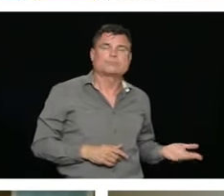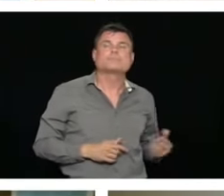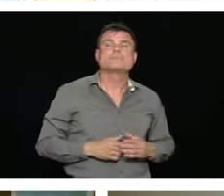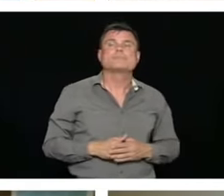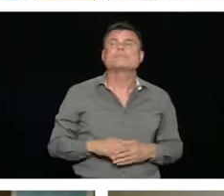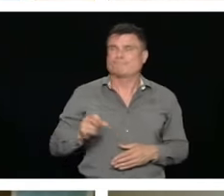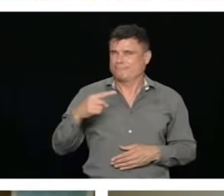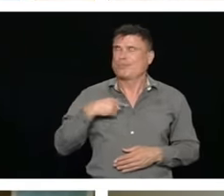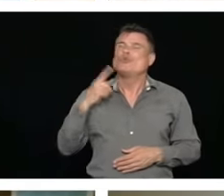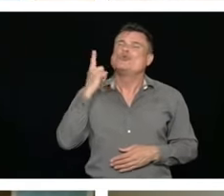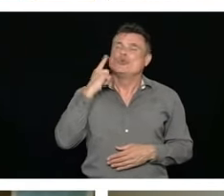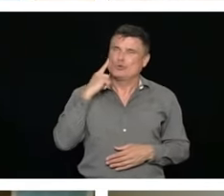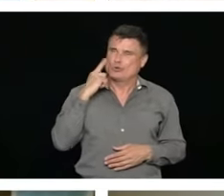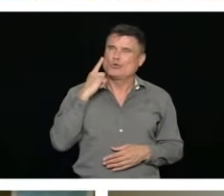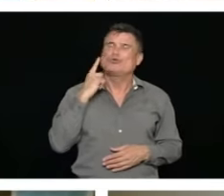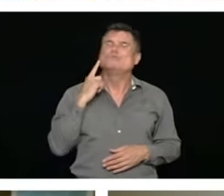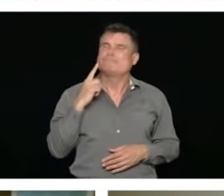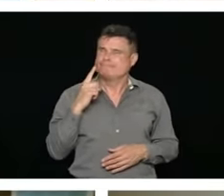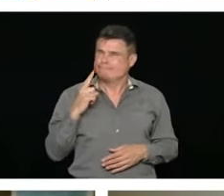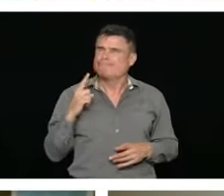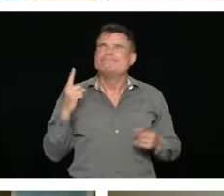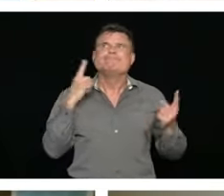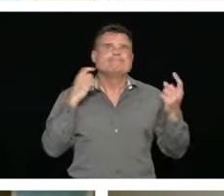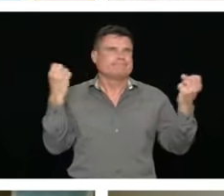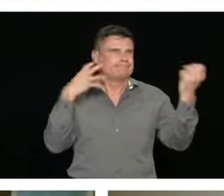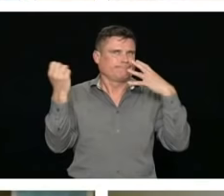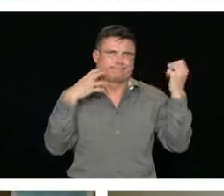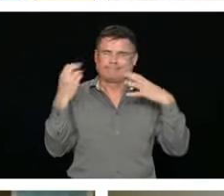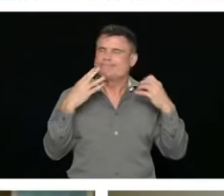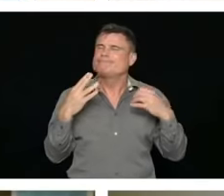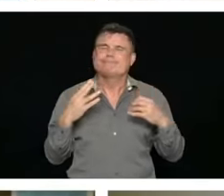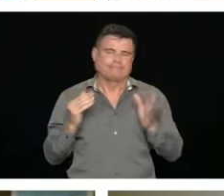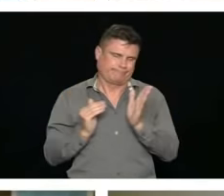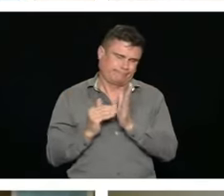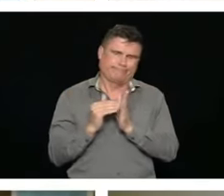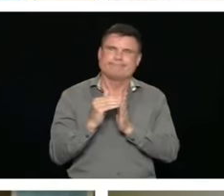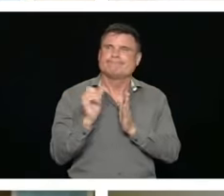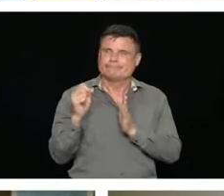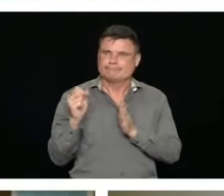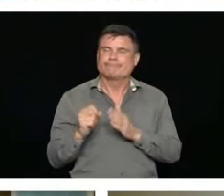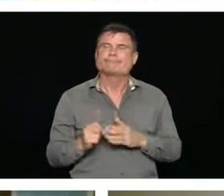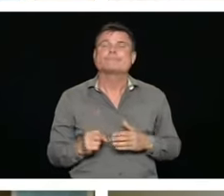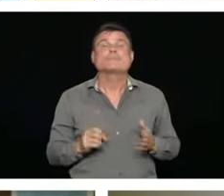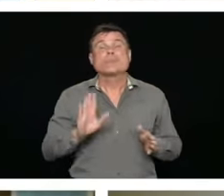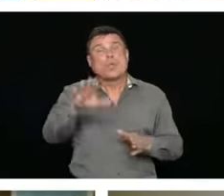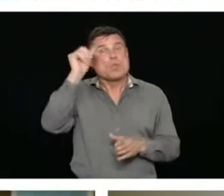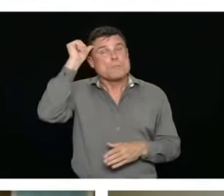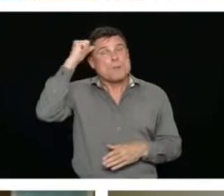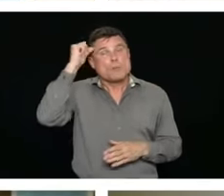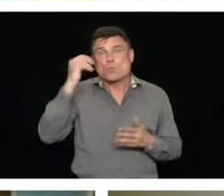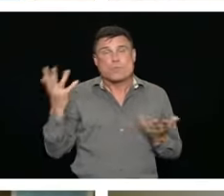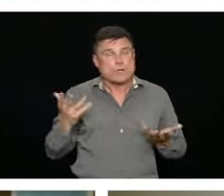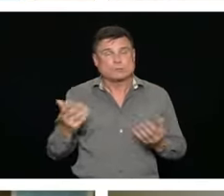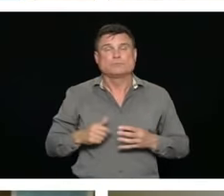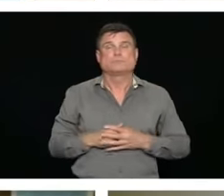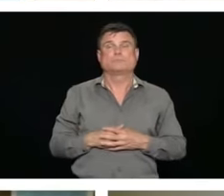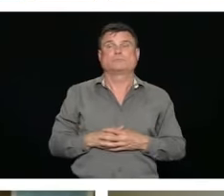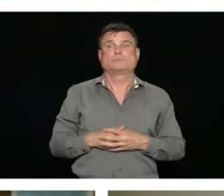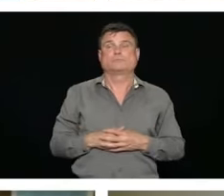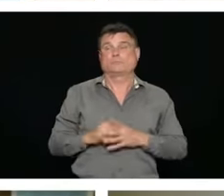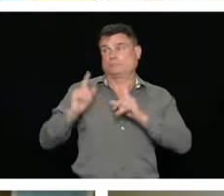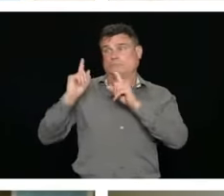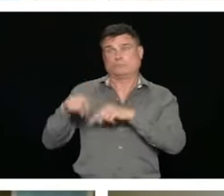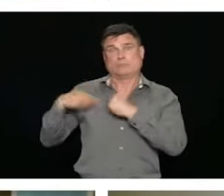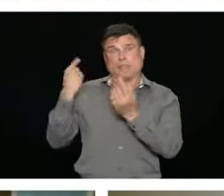And I think first off, it's really important for folks to remember that one of the things that we've been doing really well for the last 5 weeks is that we have had 5,000 kids